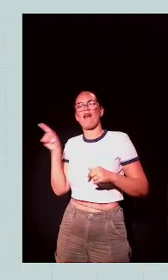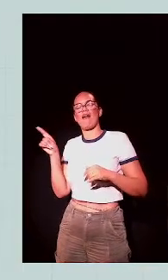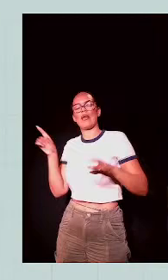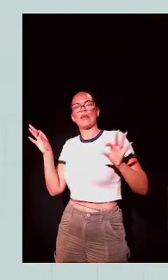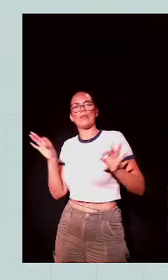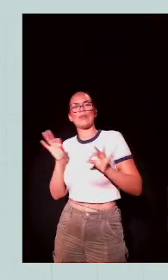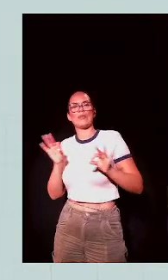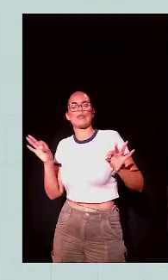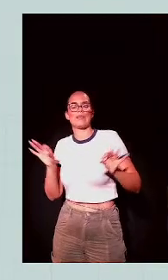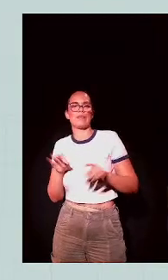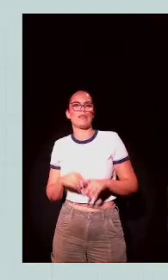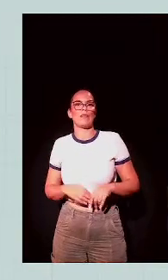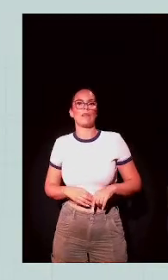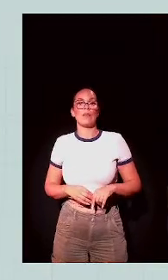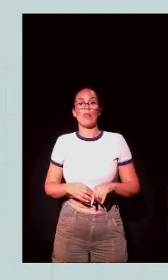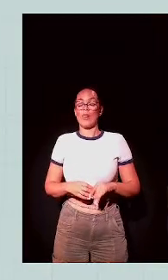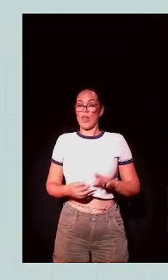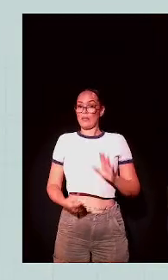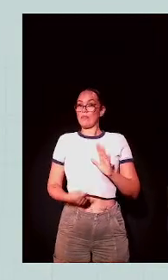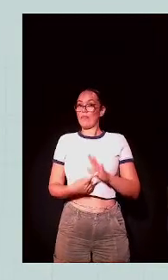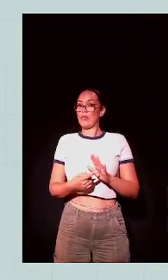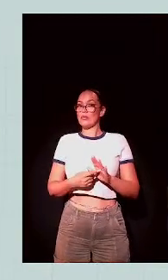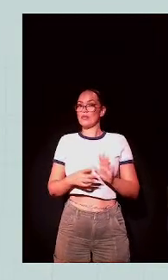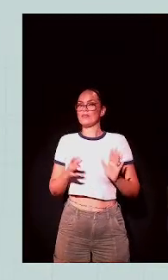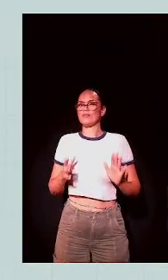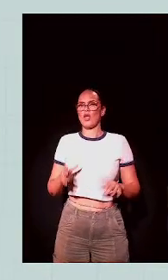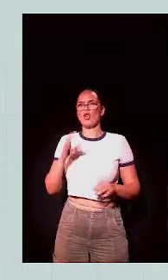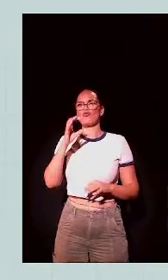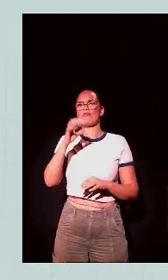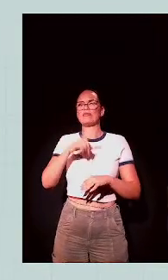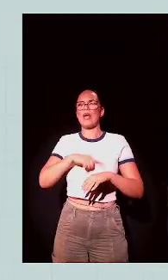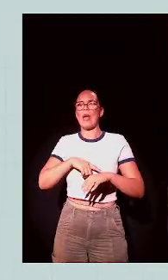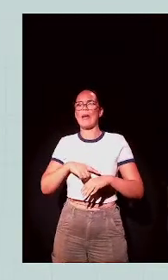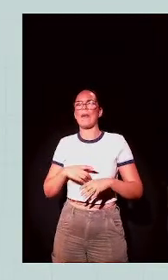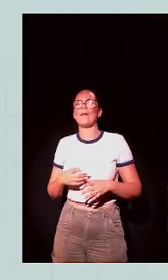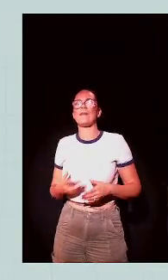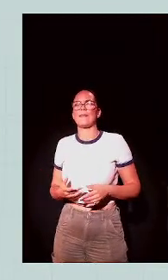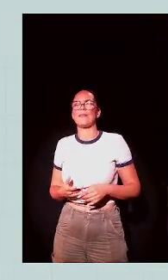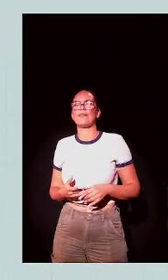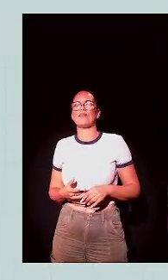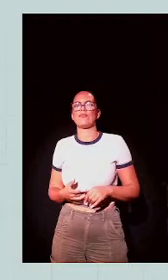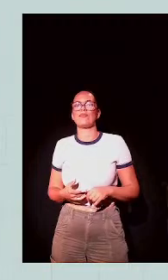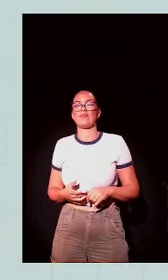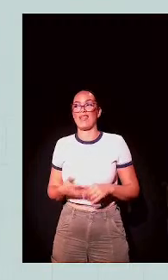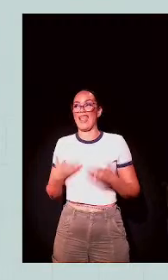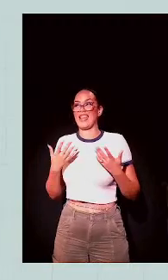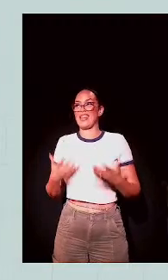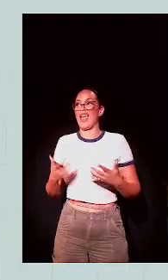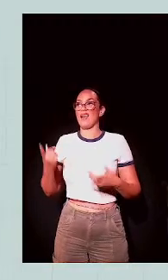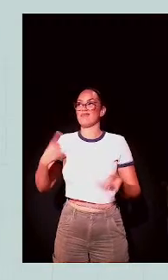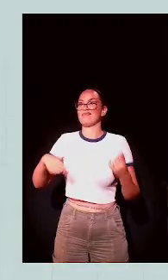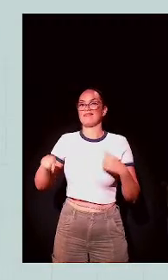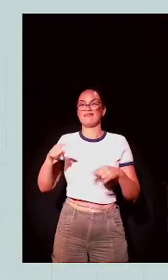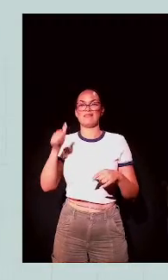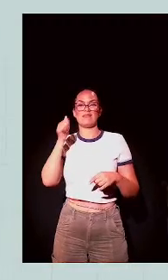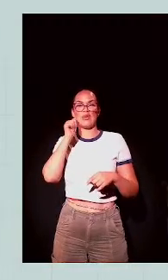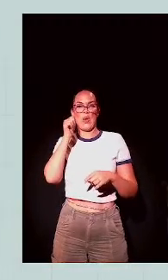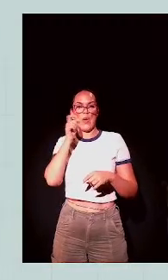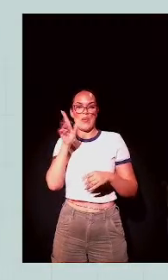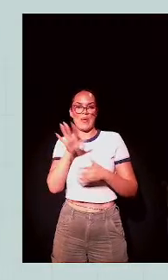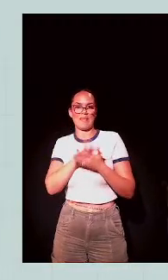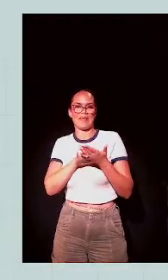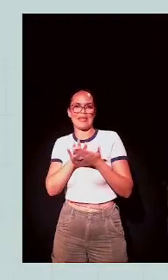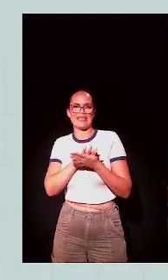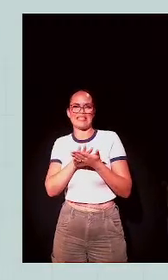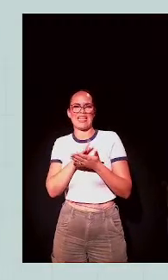it's important to emphasize that crip time, which Kafer has become quite well known for theorizing, isn't just